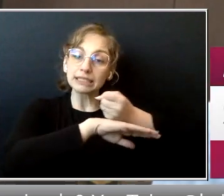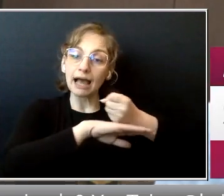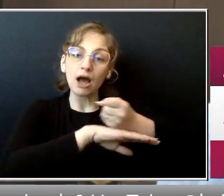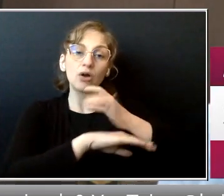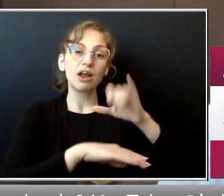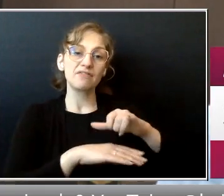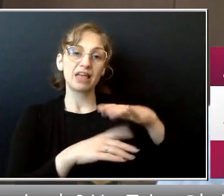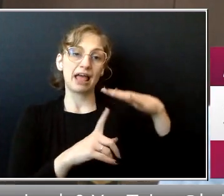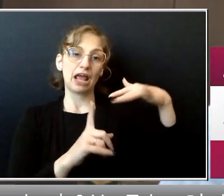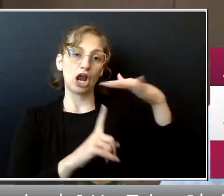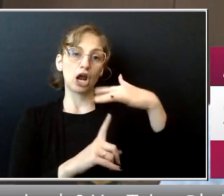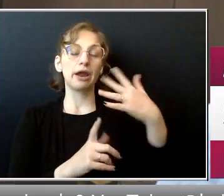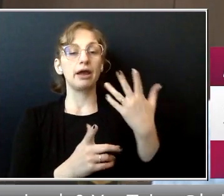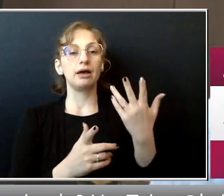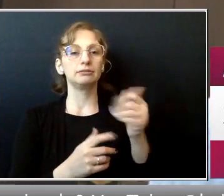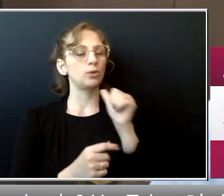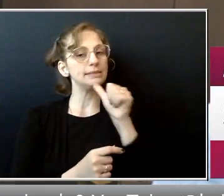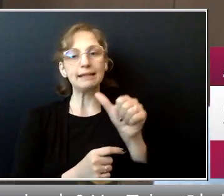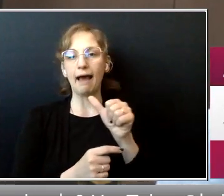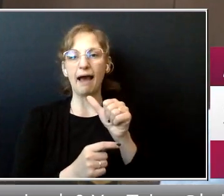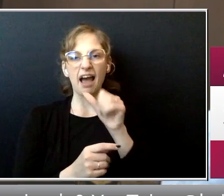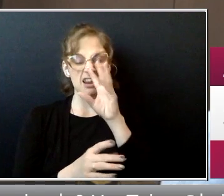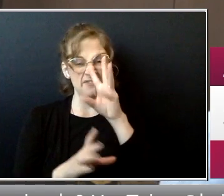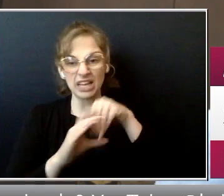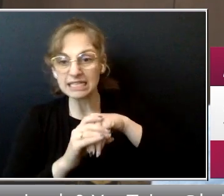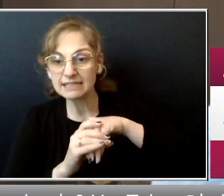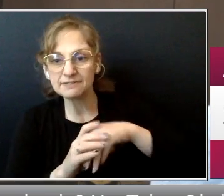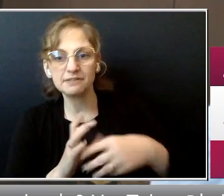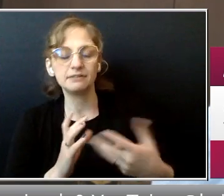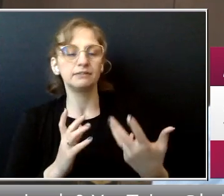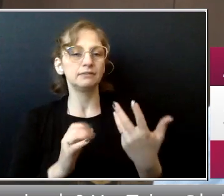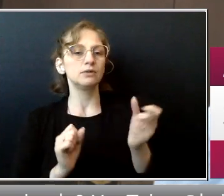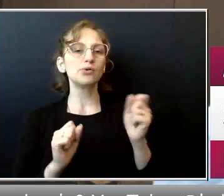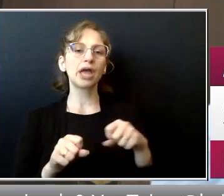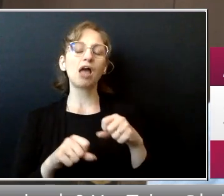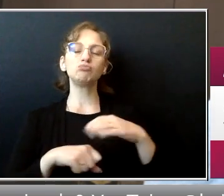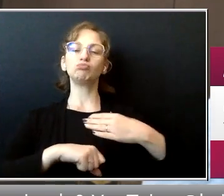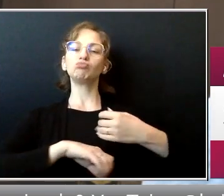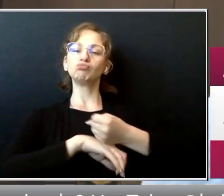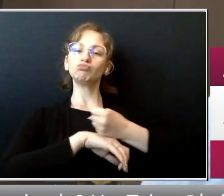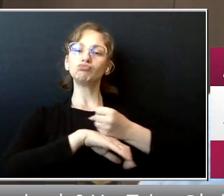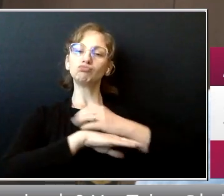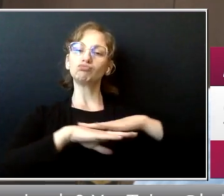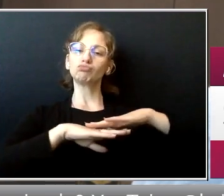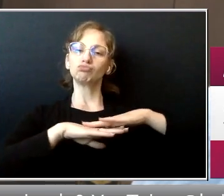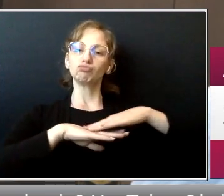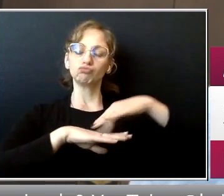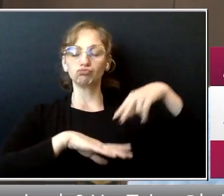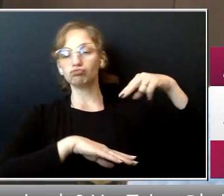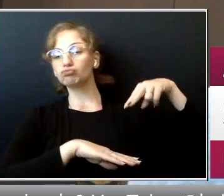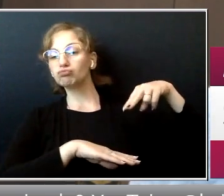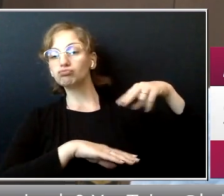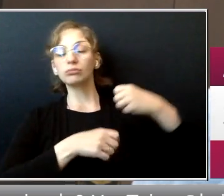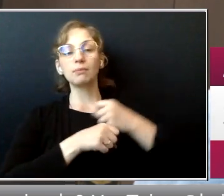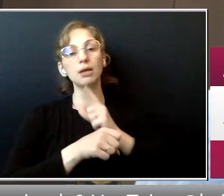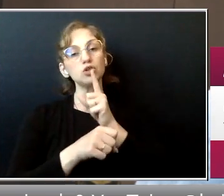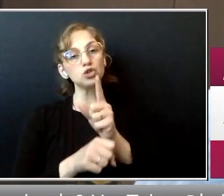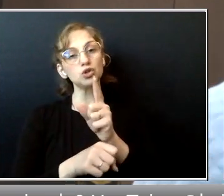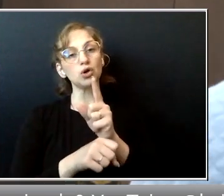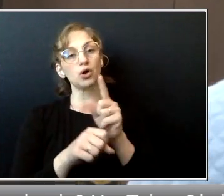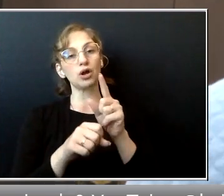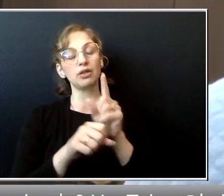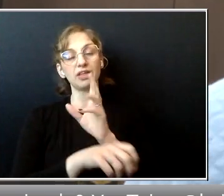do topically, to kind of look into the vein and the stent, make sure that it's staying open and that there's